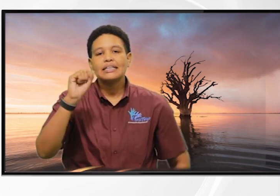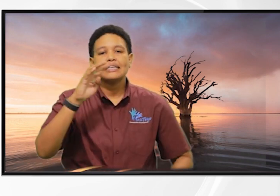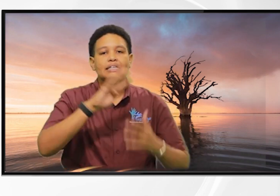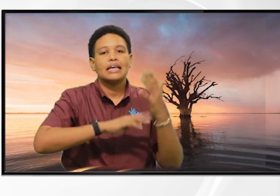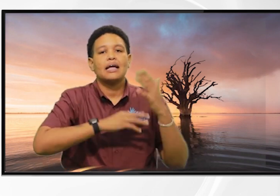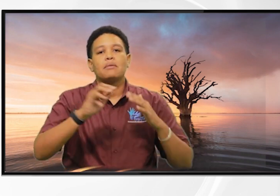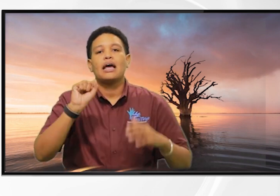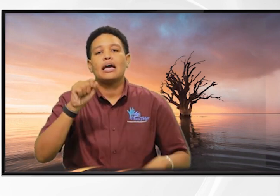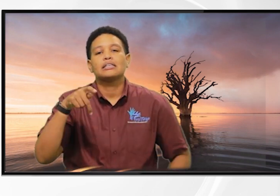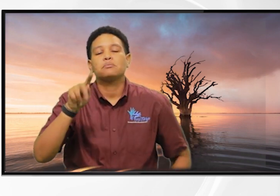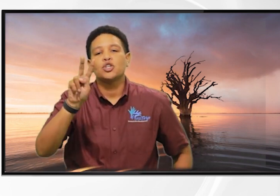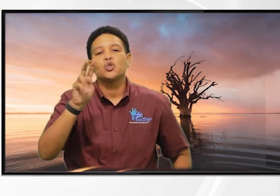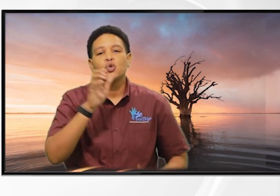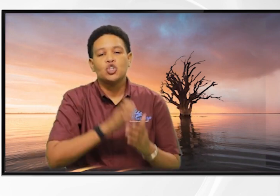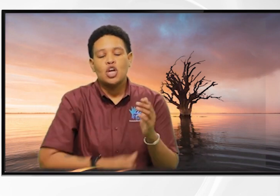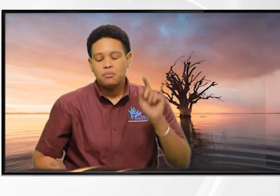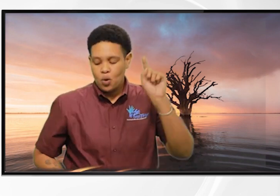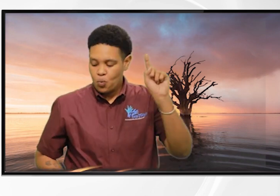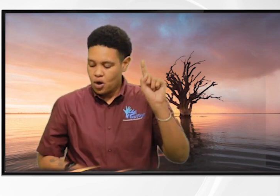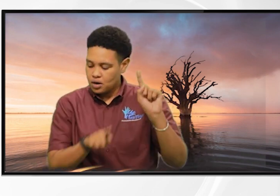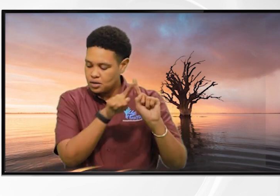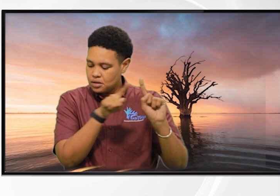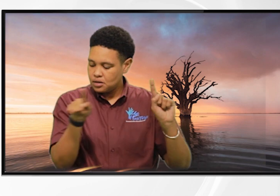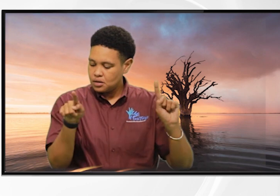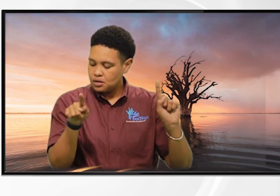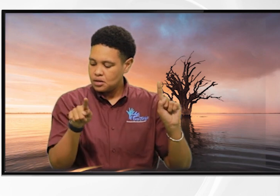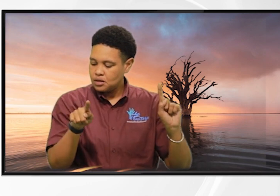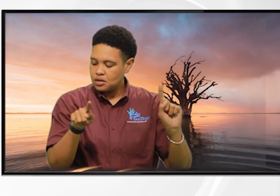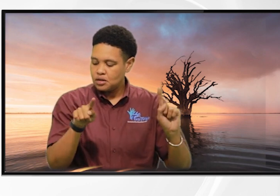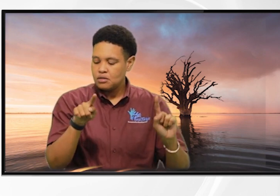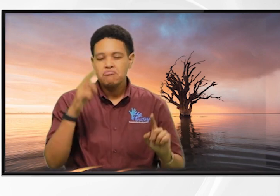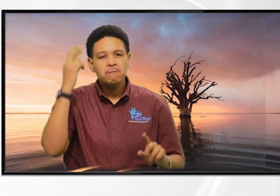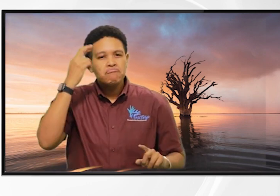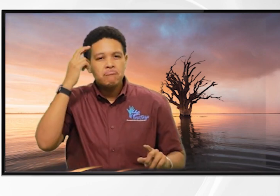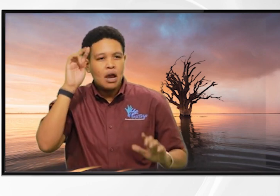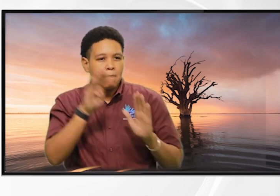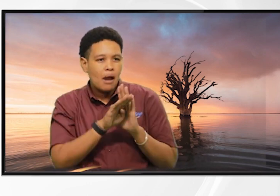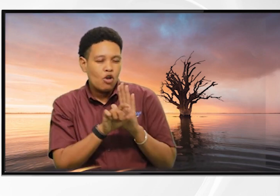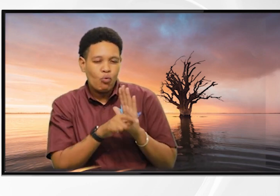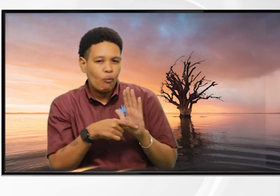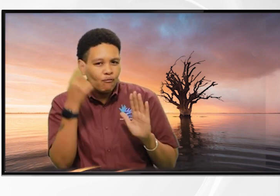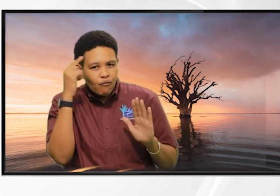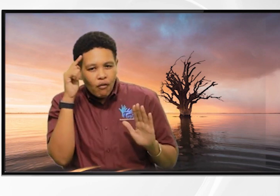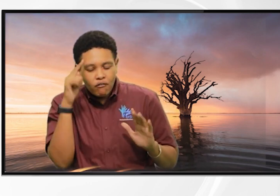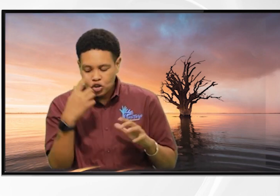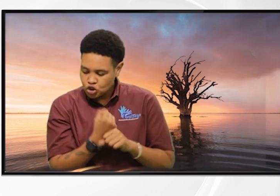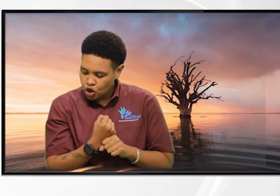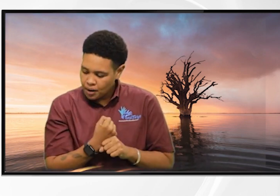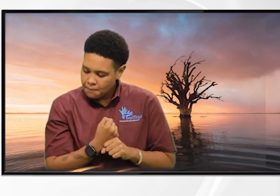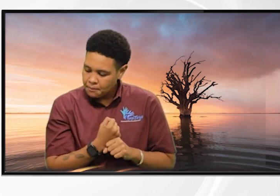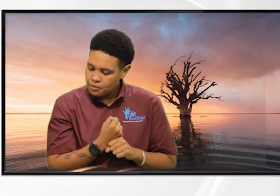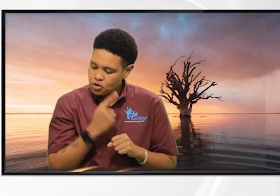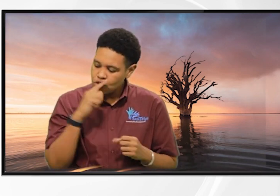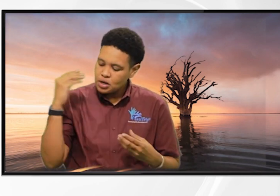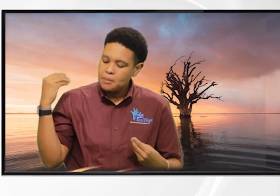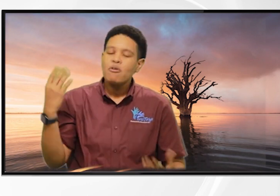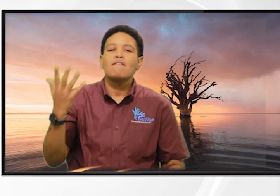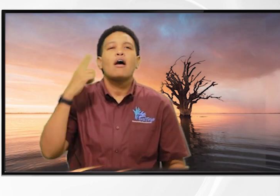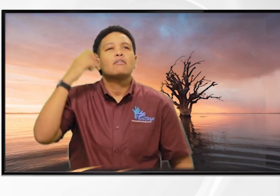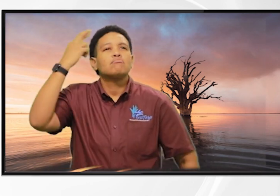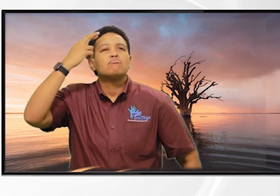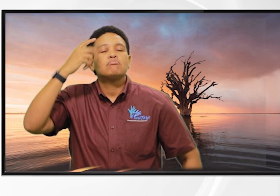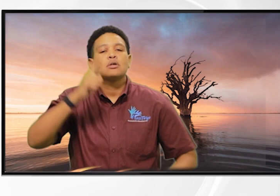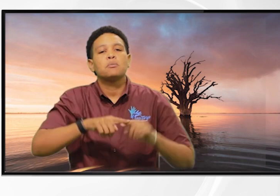SP2, Chapter 1, Rationale and Background and Summary, provides the rationale